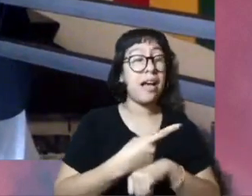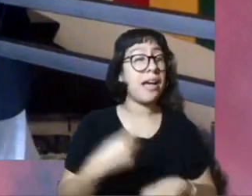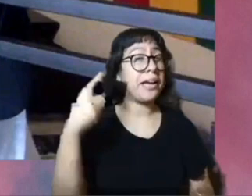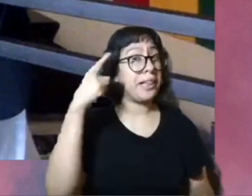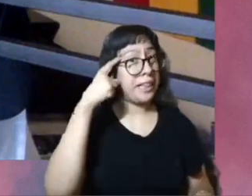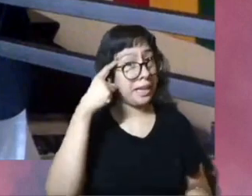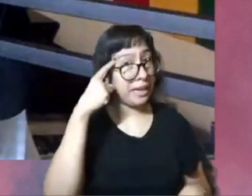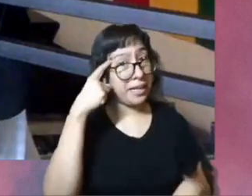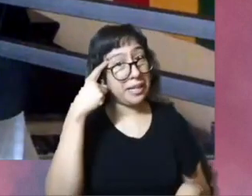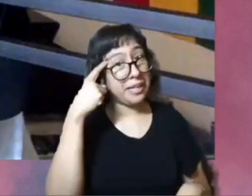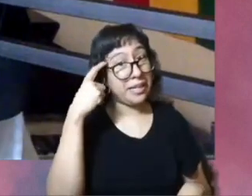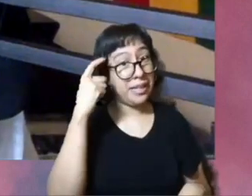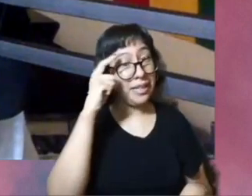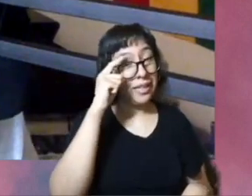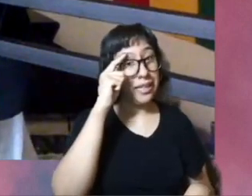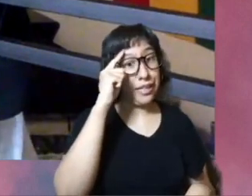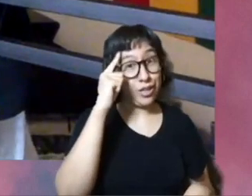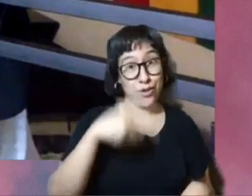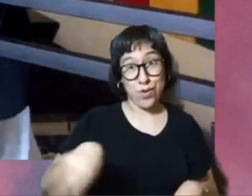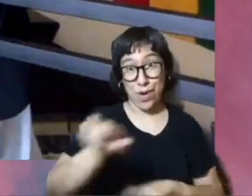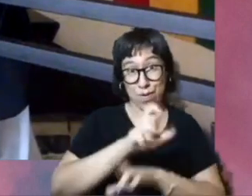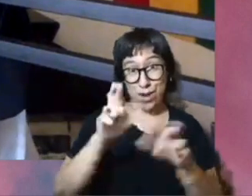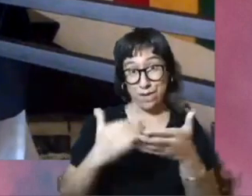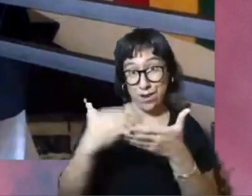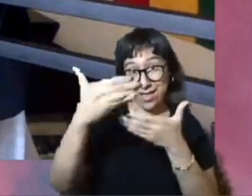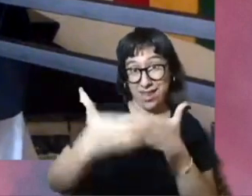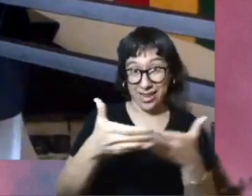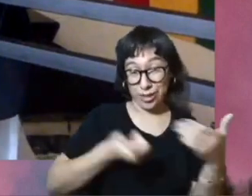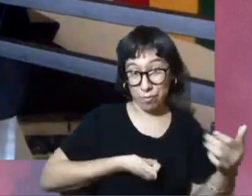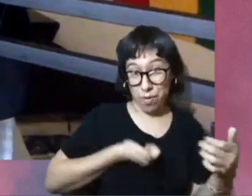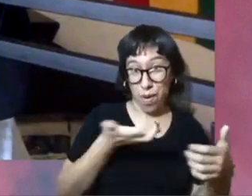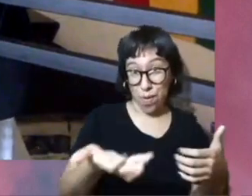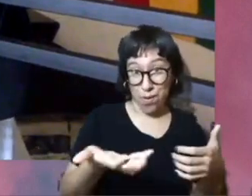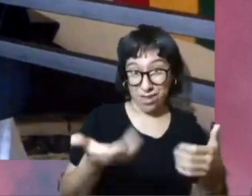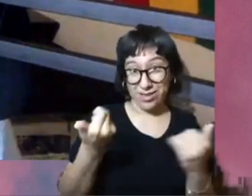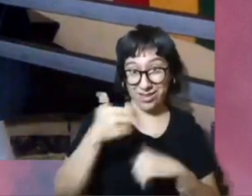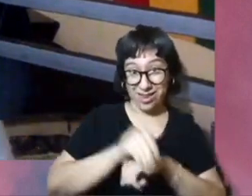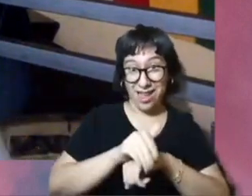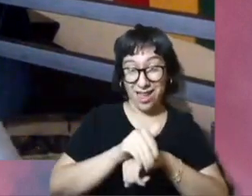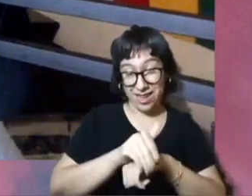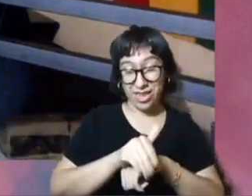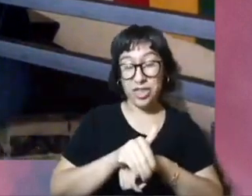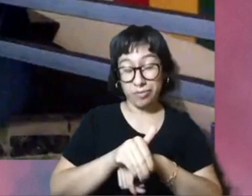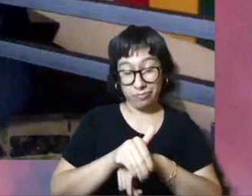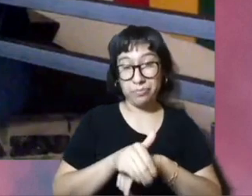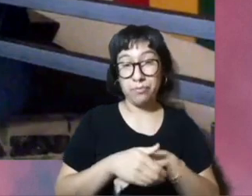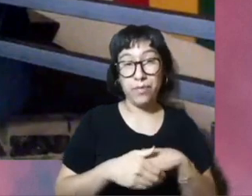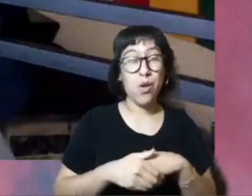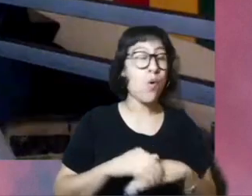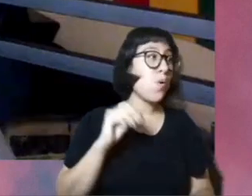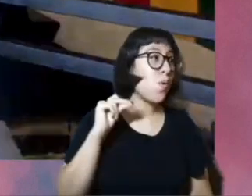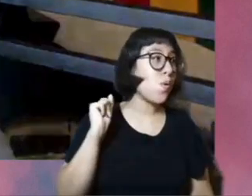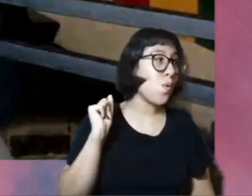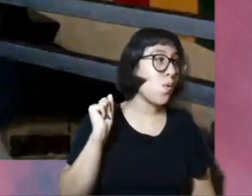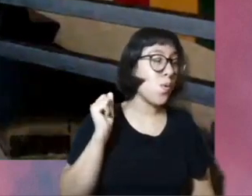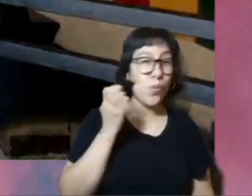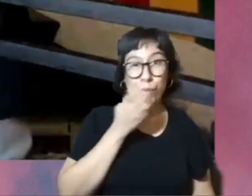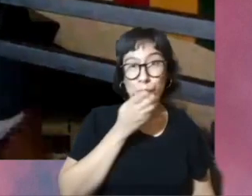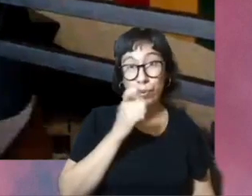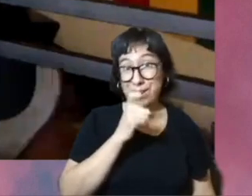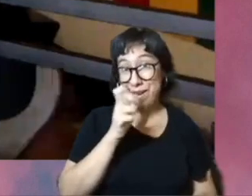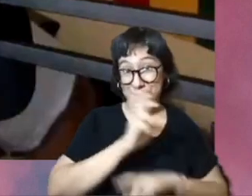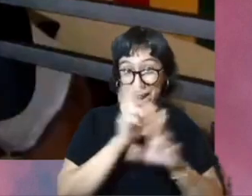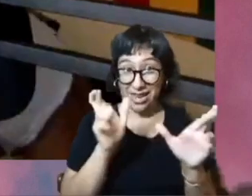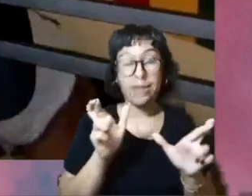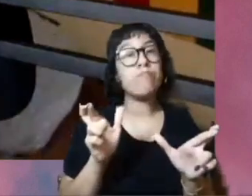think y'all might be ready for the next poet of the night. And woo! If you ain't ready, you